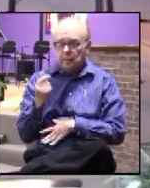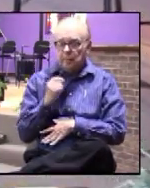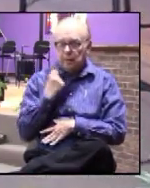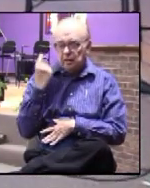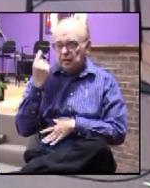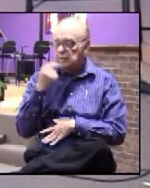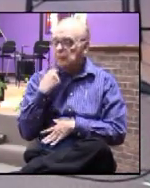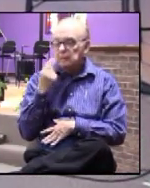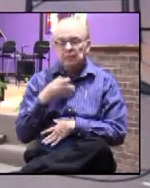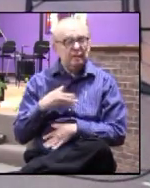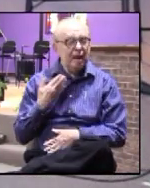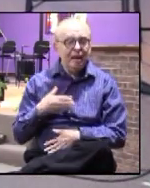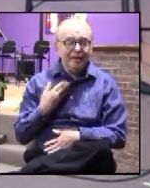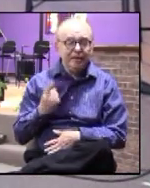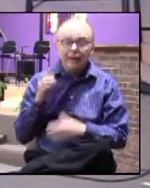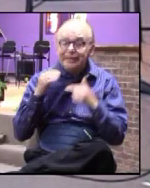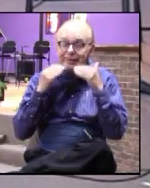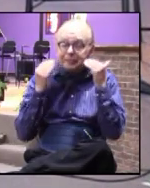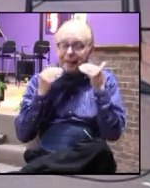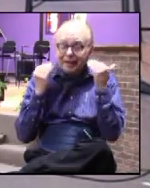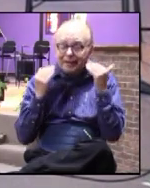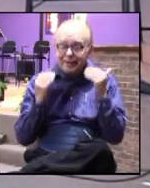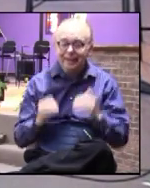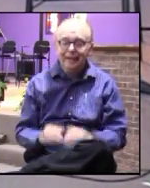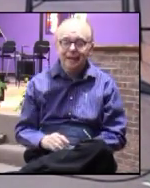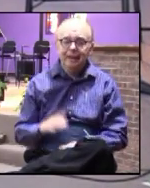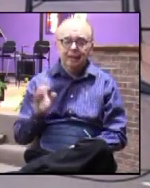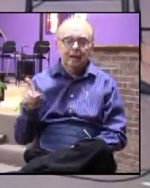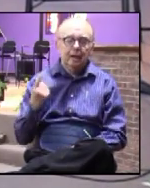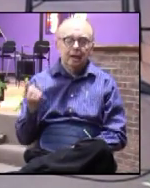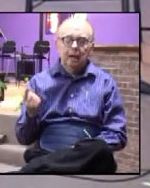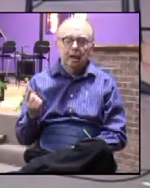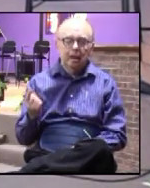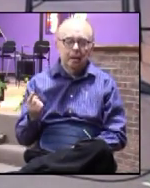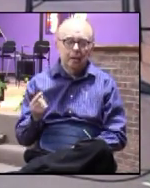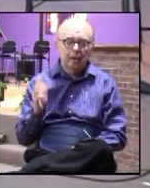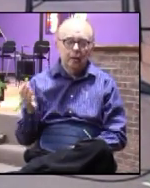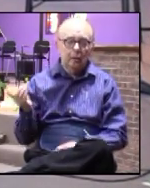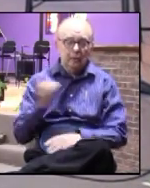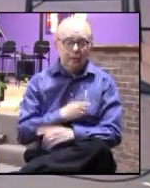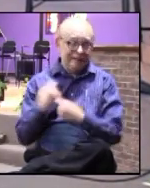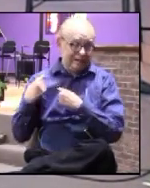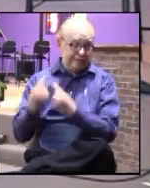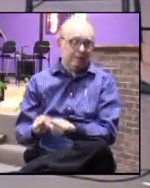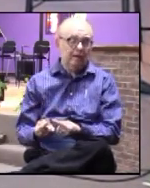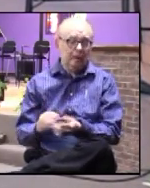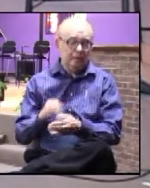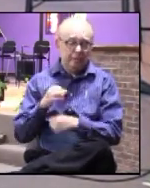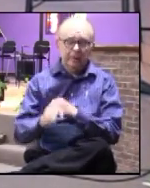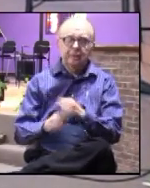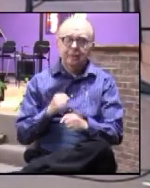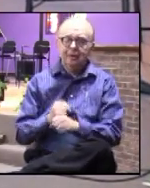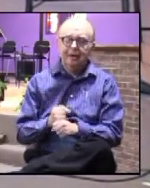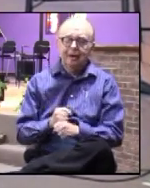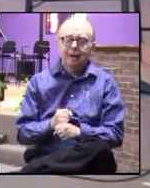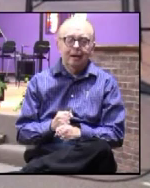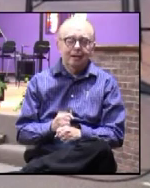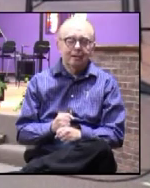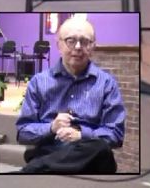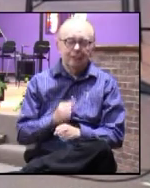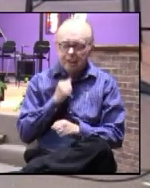happy. You're smiling. You've only had, what, 4 days so far of this year? Not too